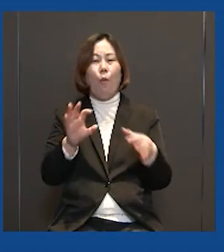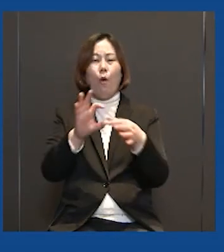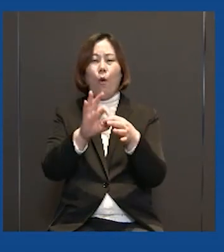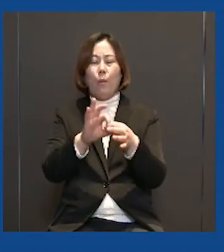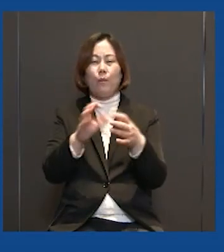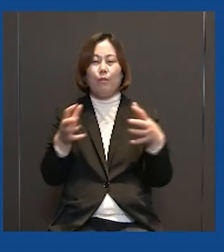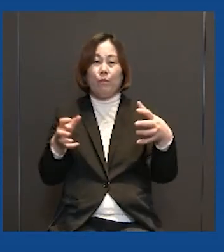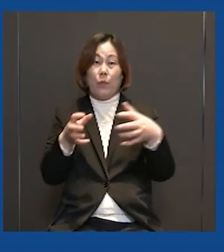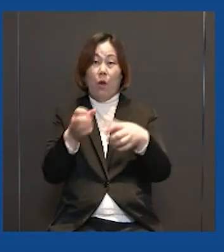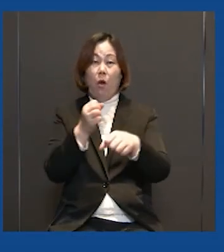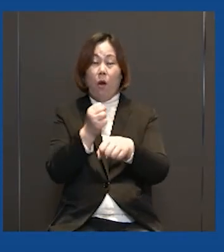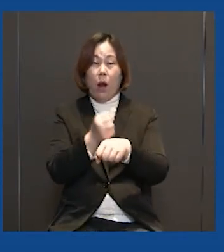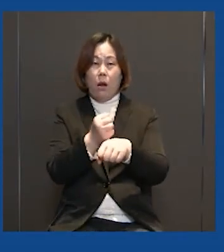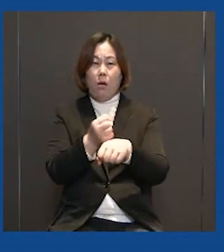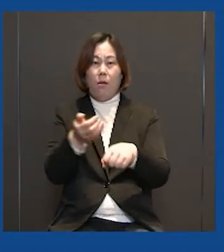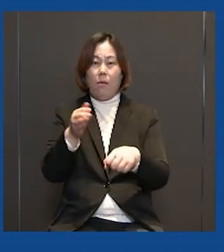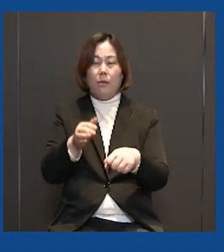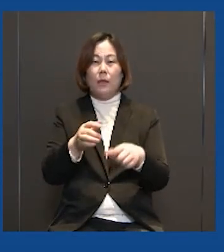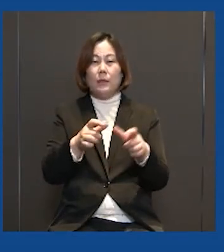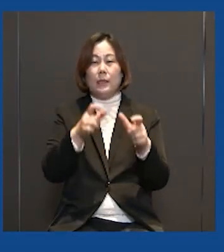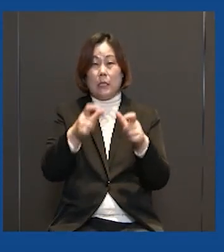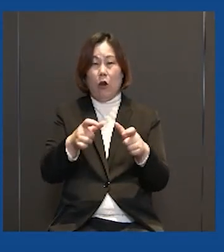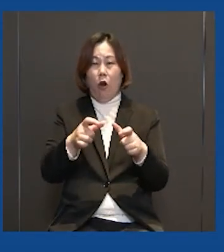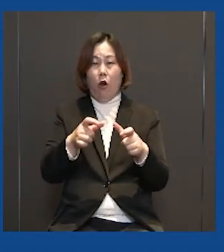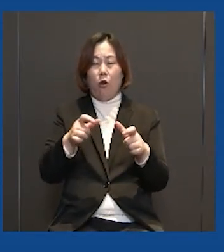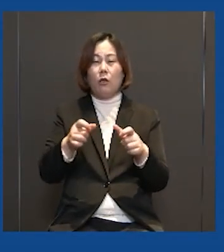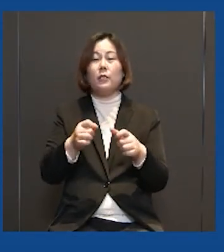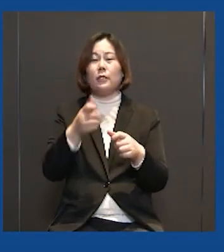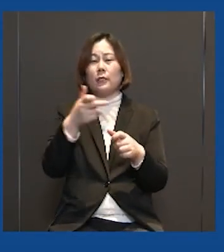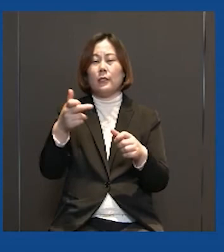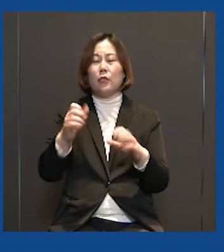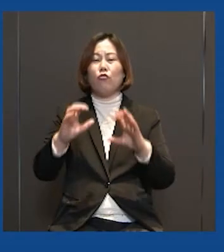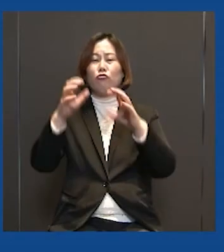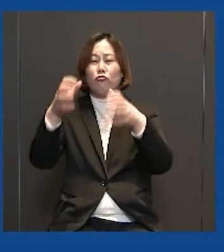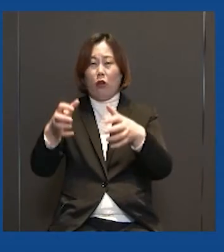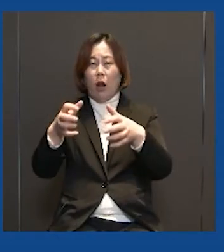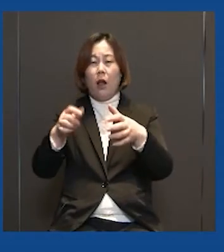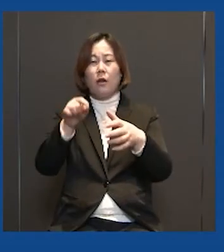we have this huge demographic transition. Thank you very much.